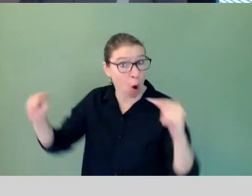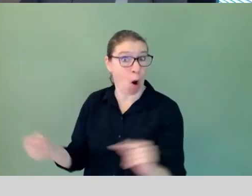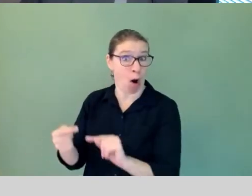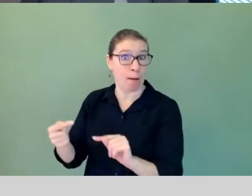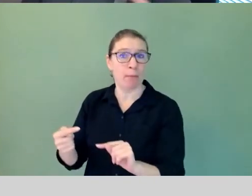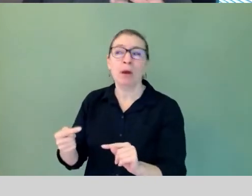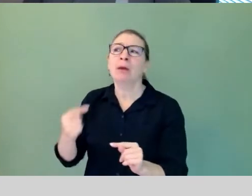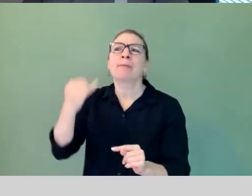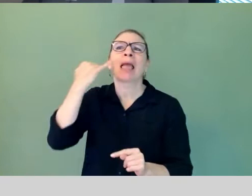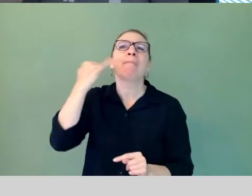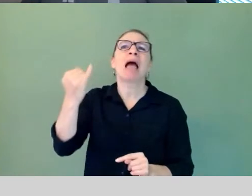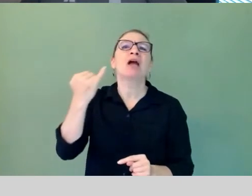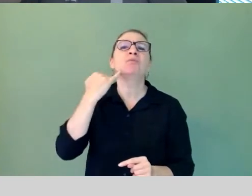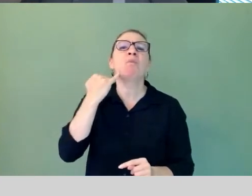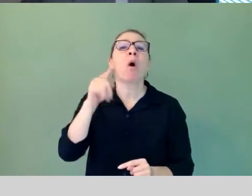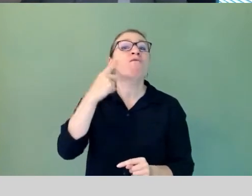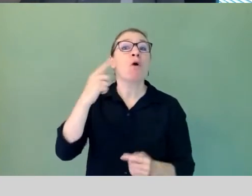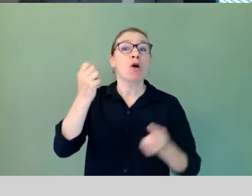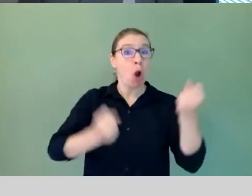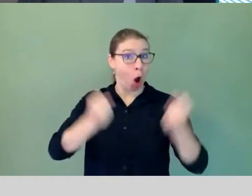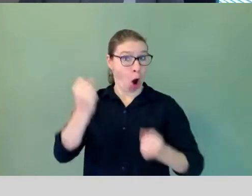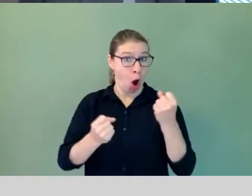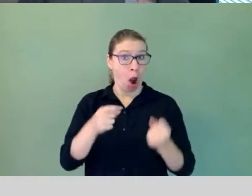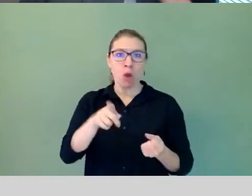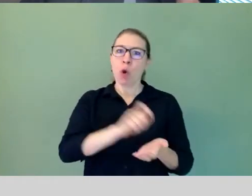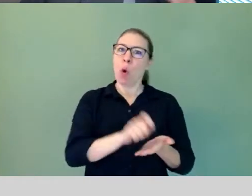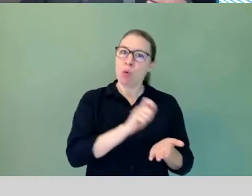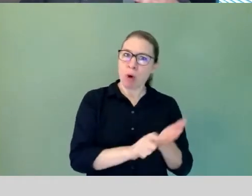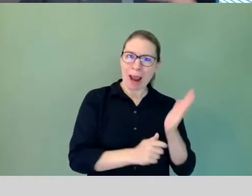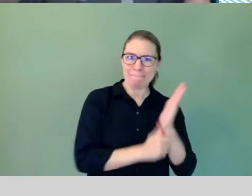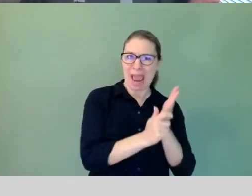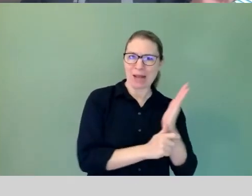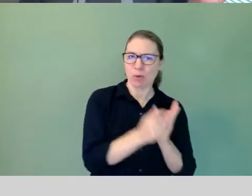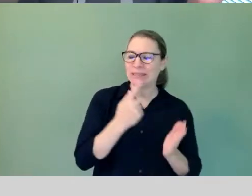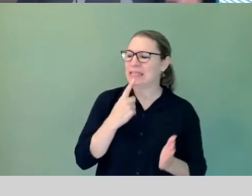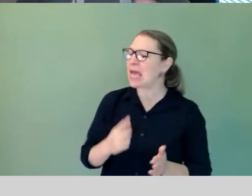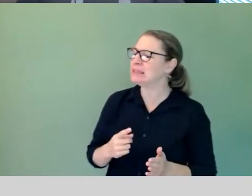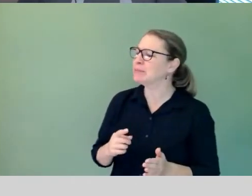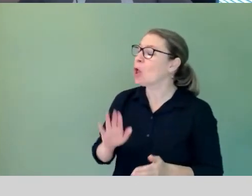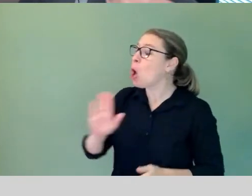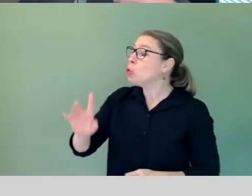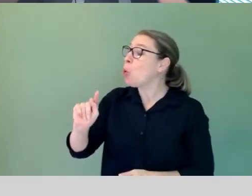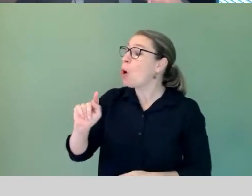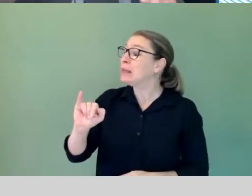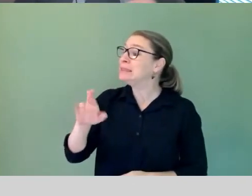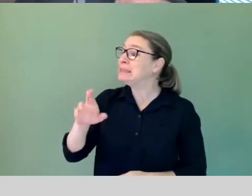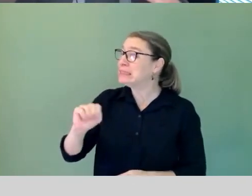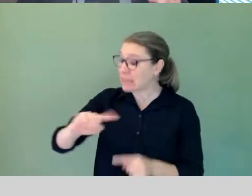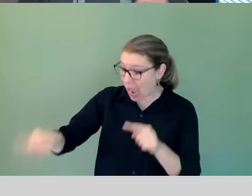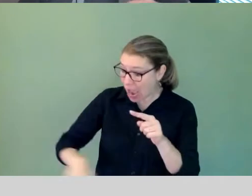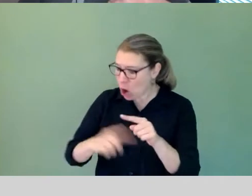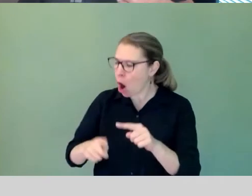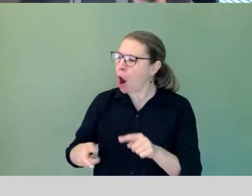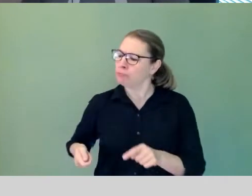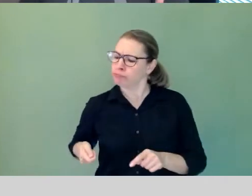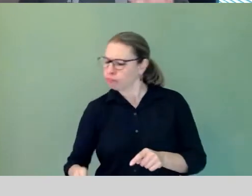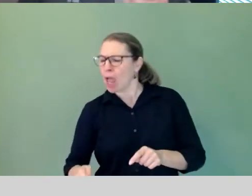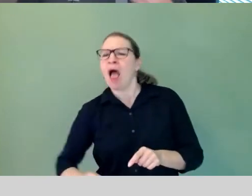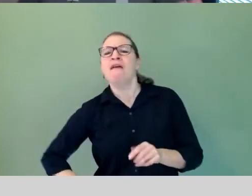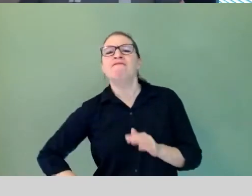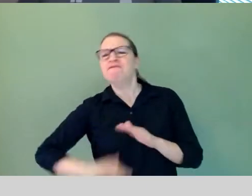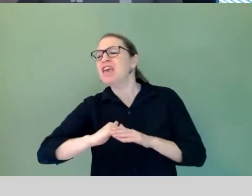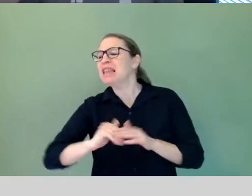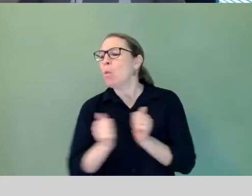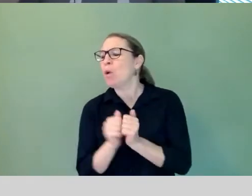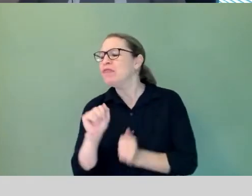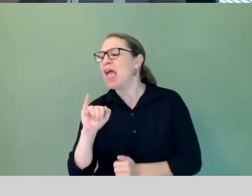a technical writer for your vehicle and you wrote up a manual that said, fill up the tire with air, instead of saying, fill up the tire with air to 35